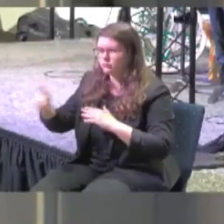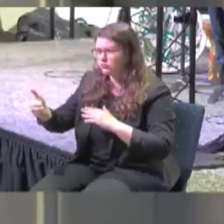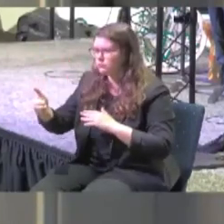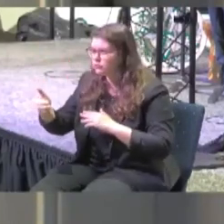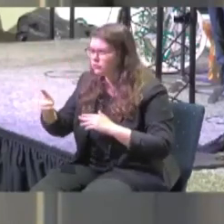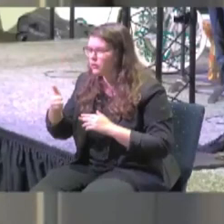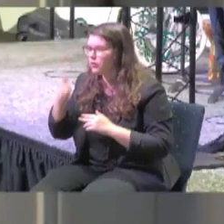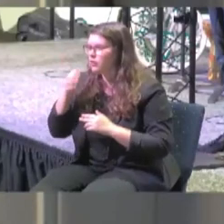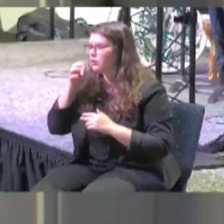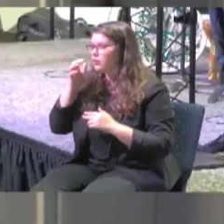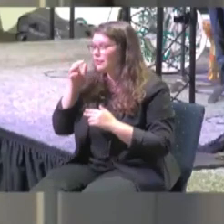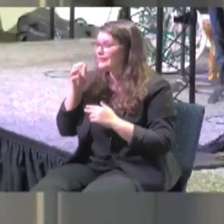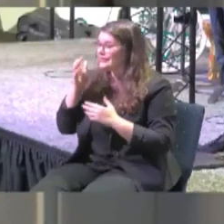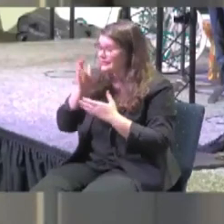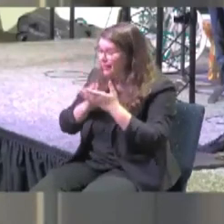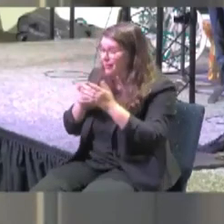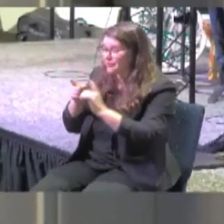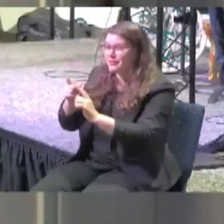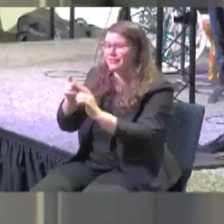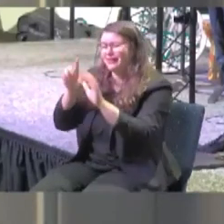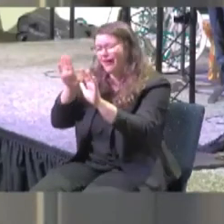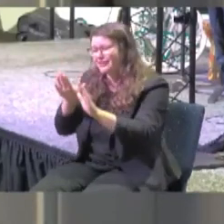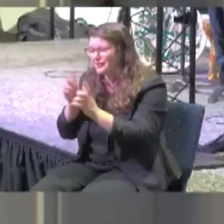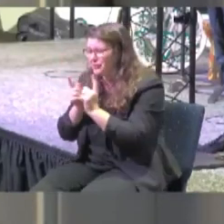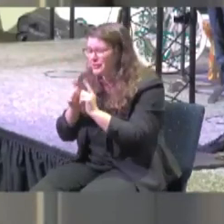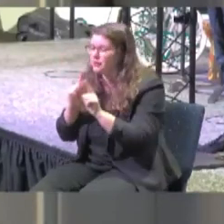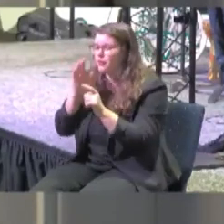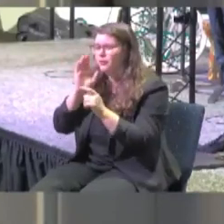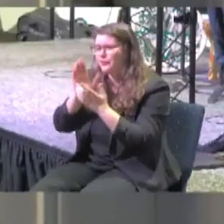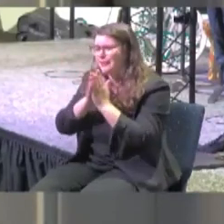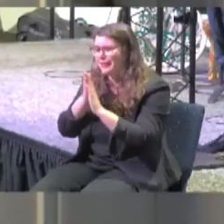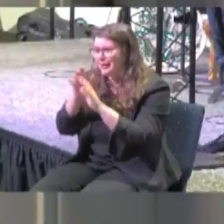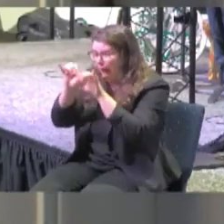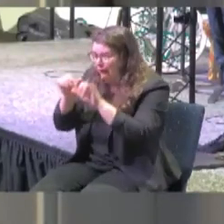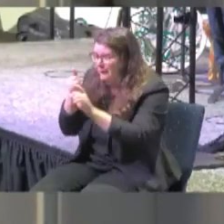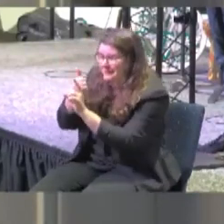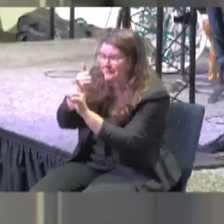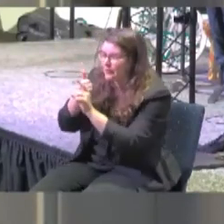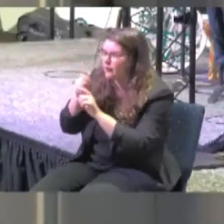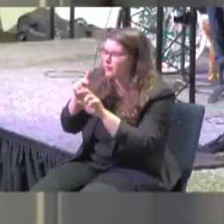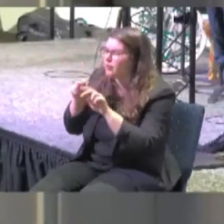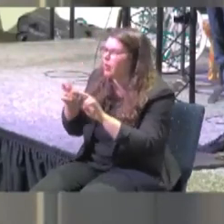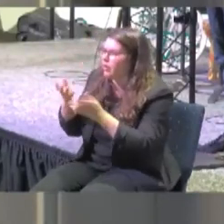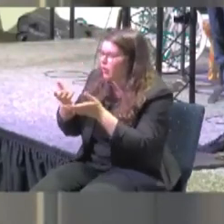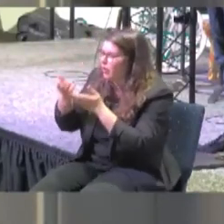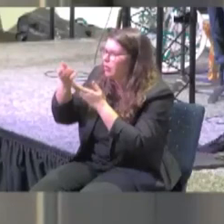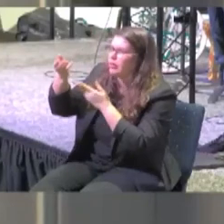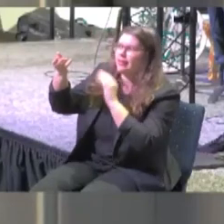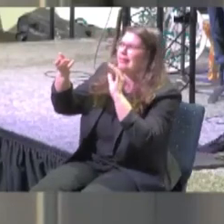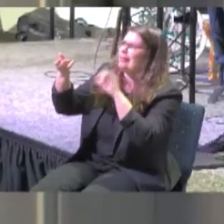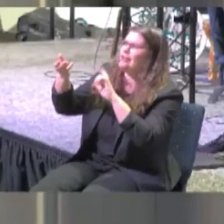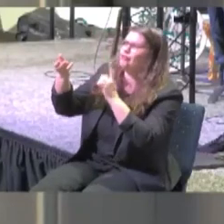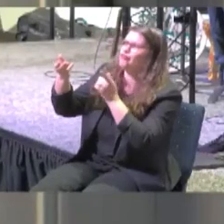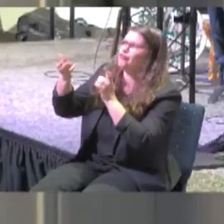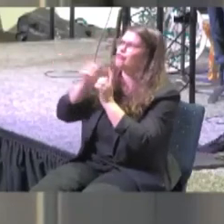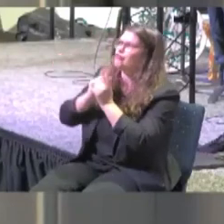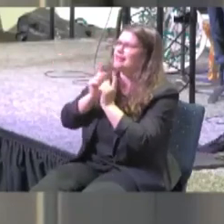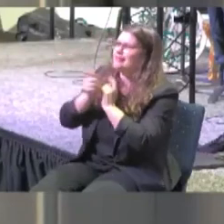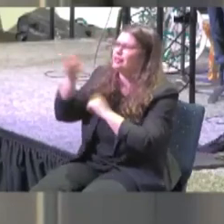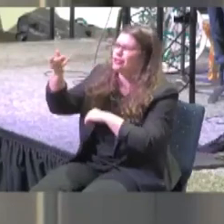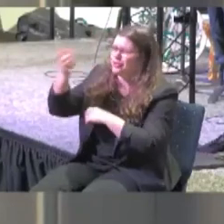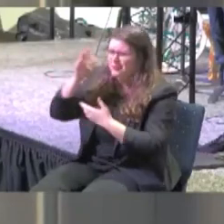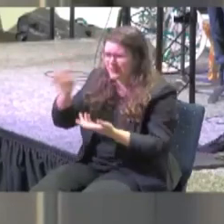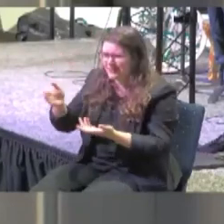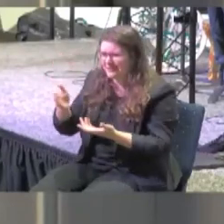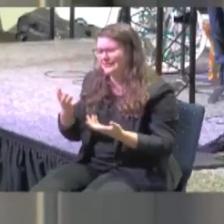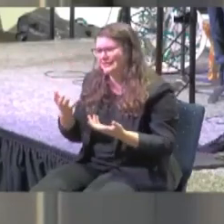becoming idols, which would really be tragic. So they're great, they're deconstructive in very helpful ways with respect to the present.